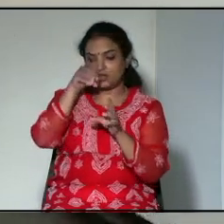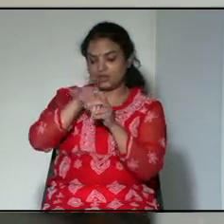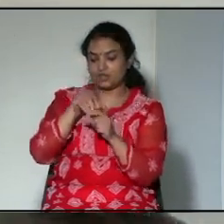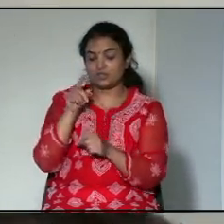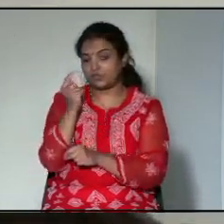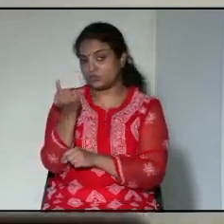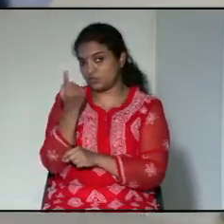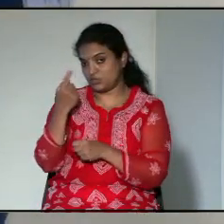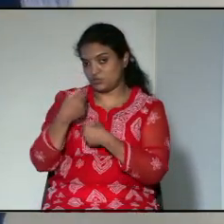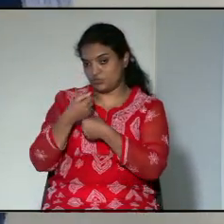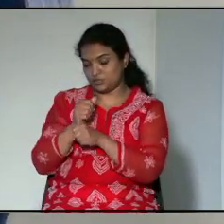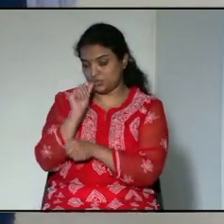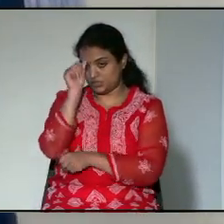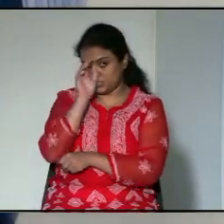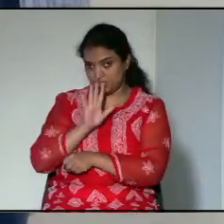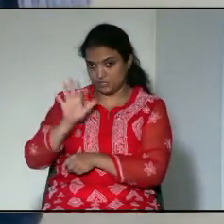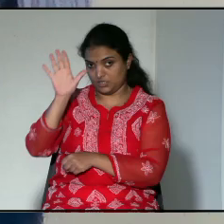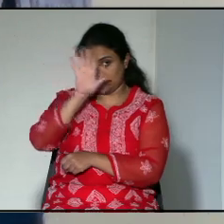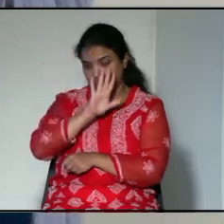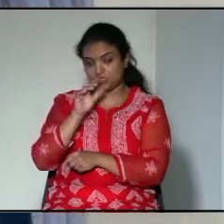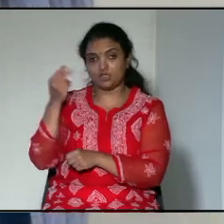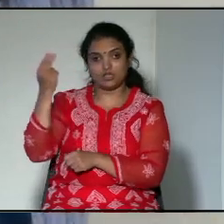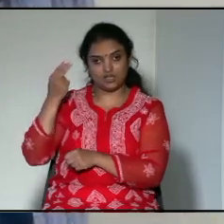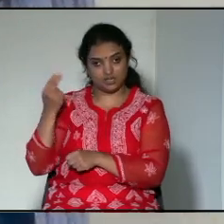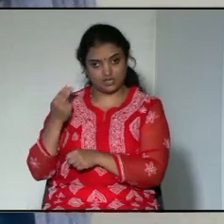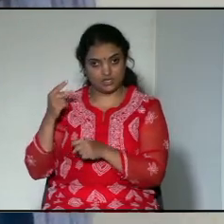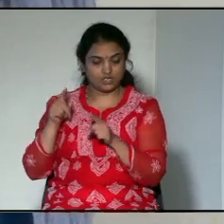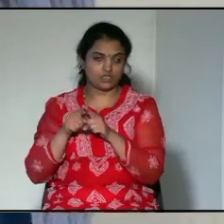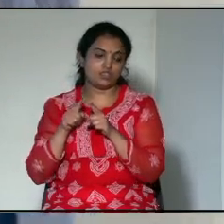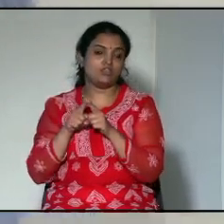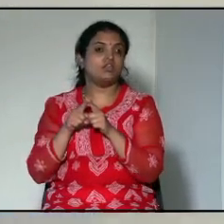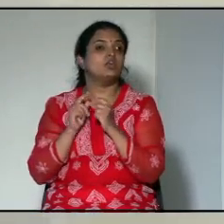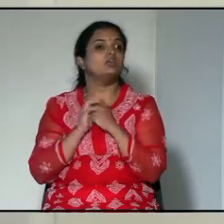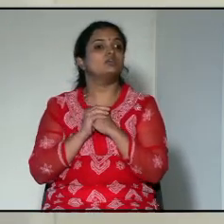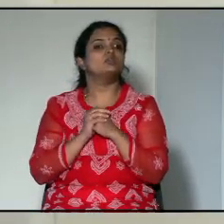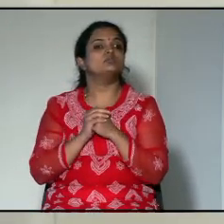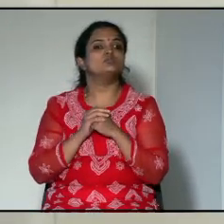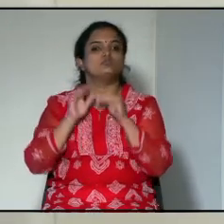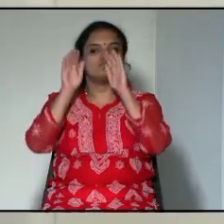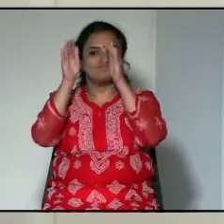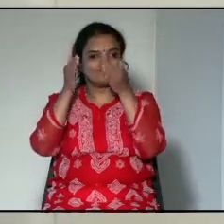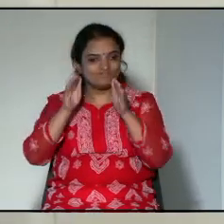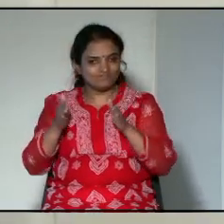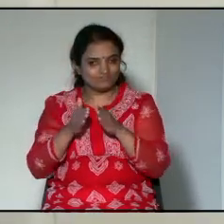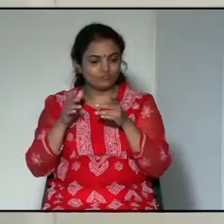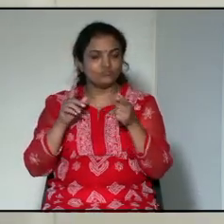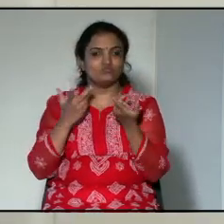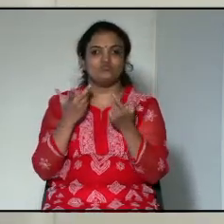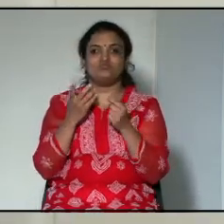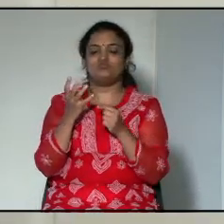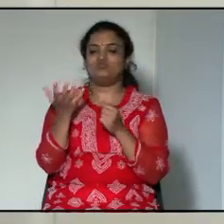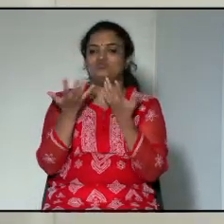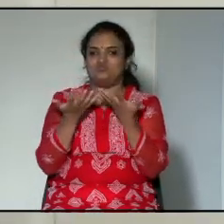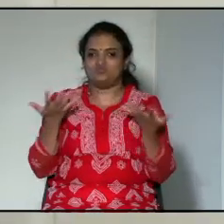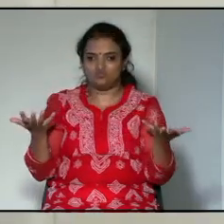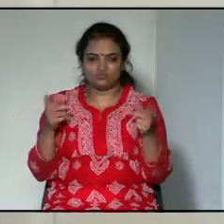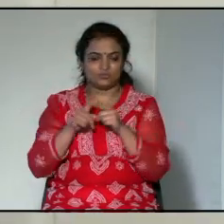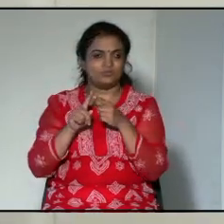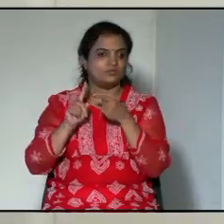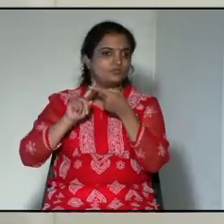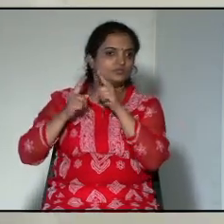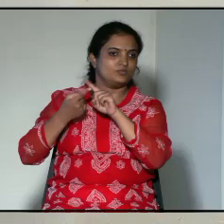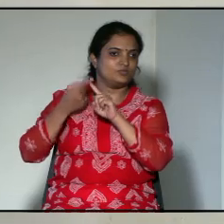Art, Artist Aesthetics and Nationalism in Bengal, Monuments, Objects, Histories,